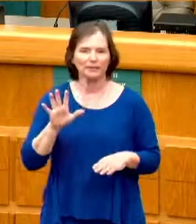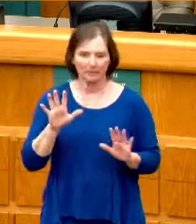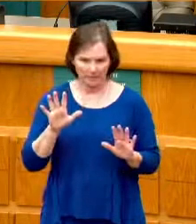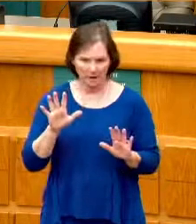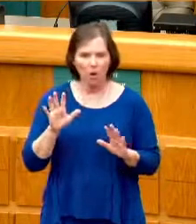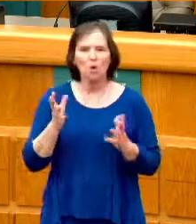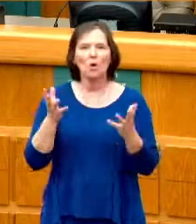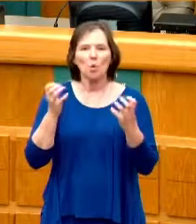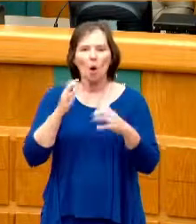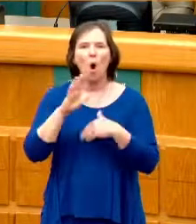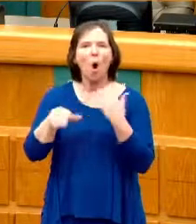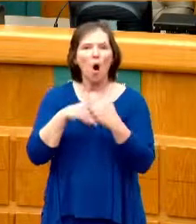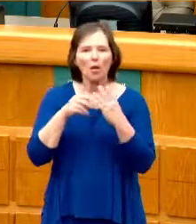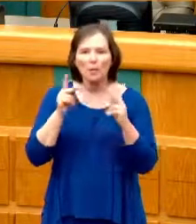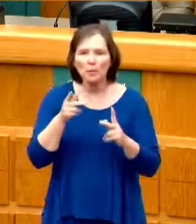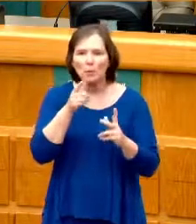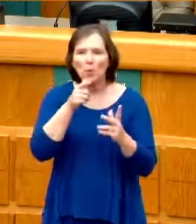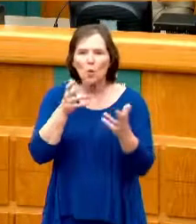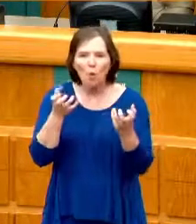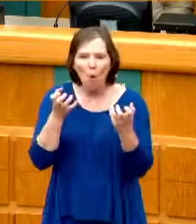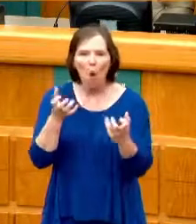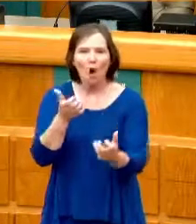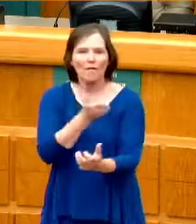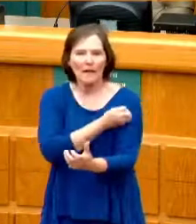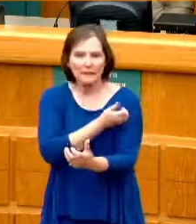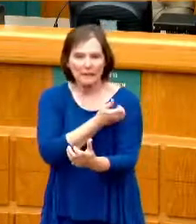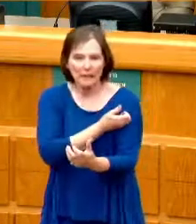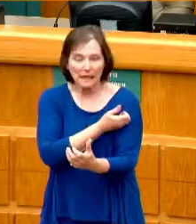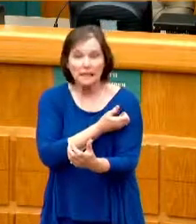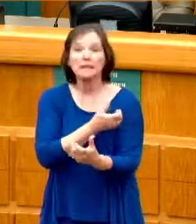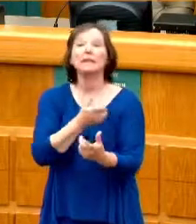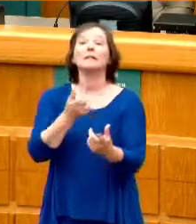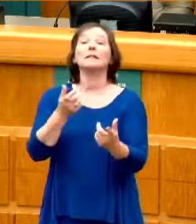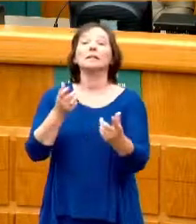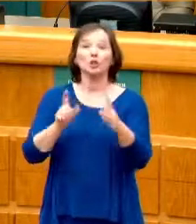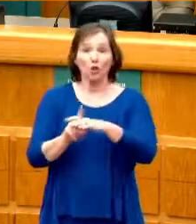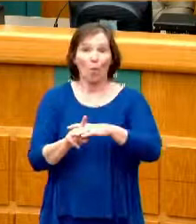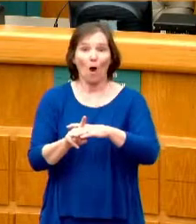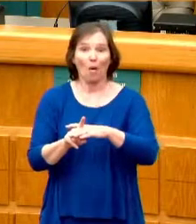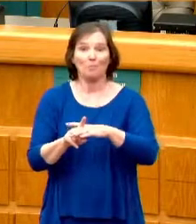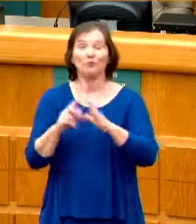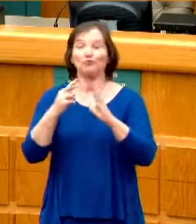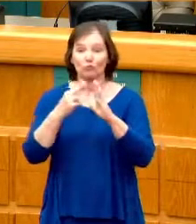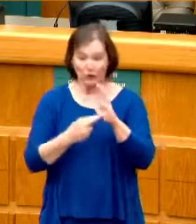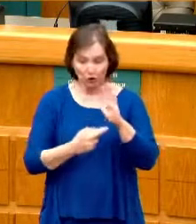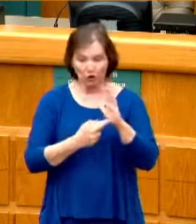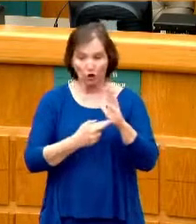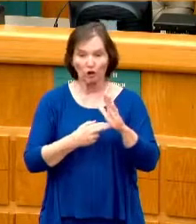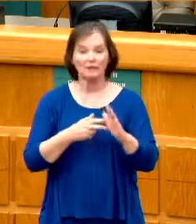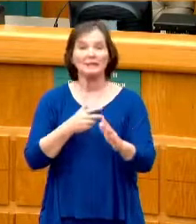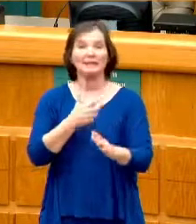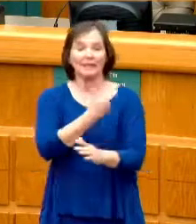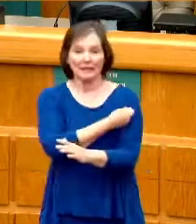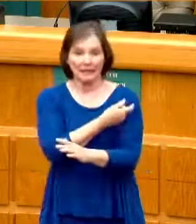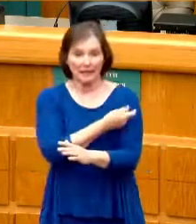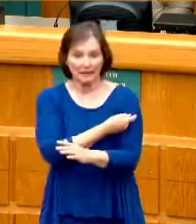that, we need you. We need community participation. The faster we're vaccinated,